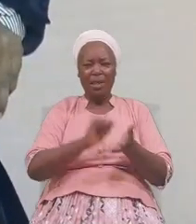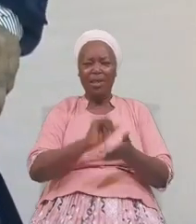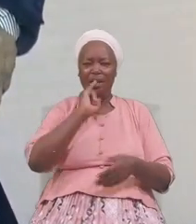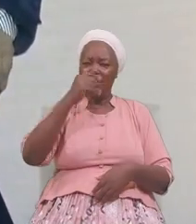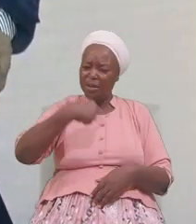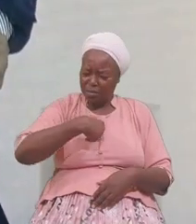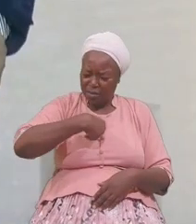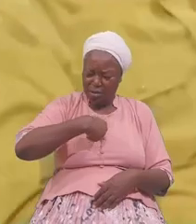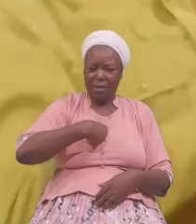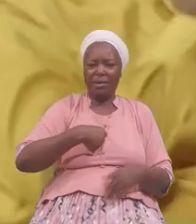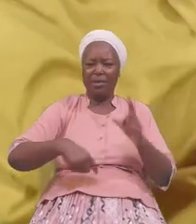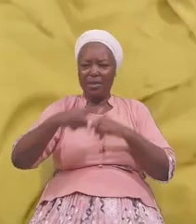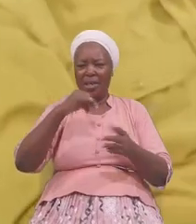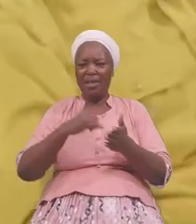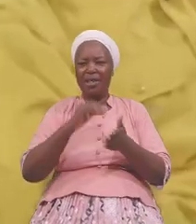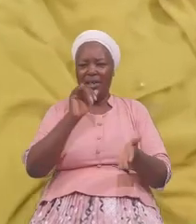that's me.